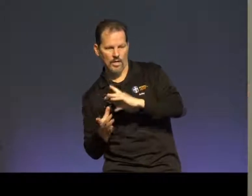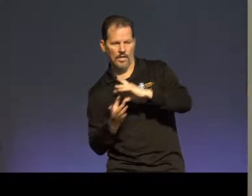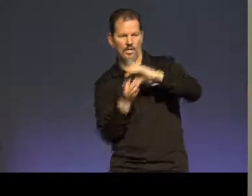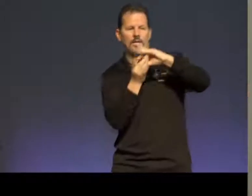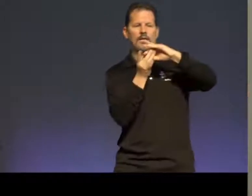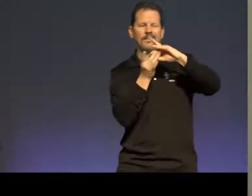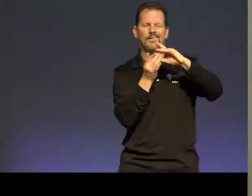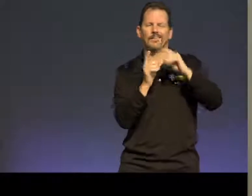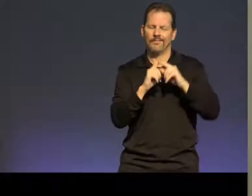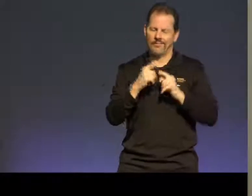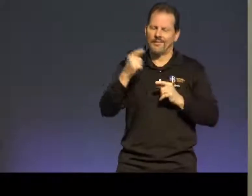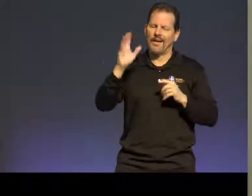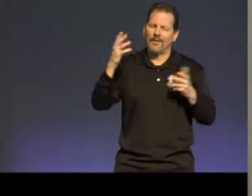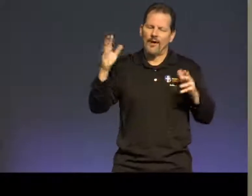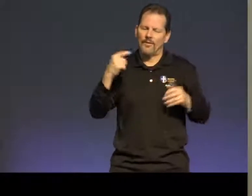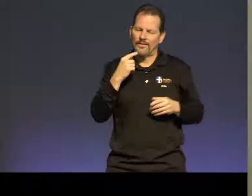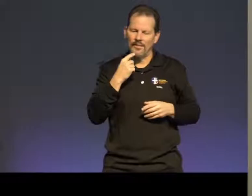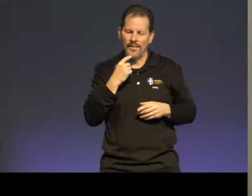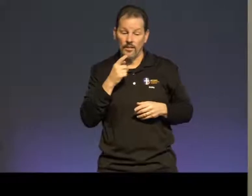last.